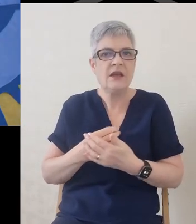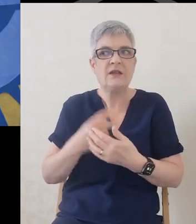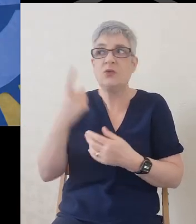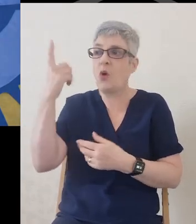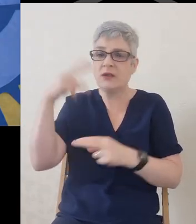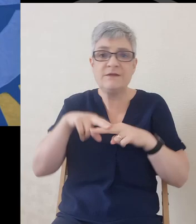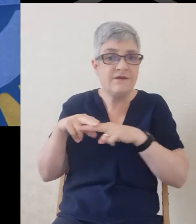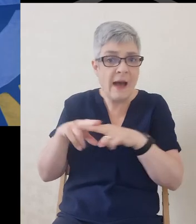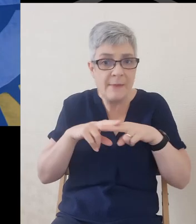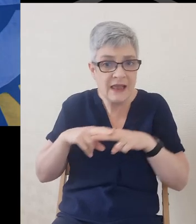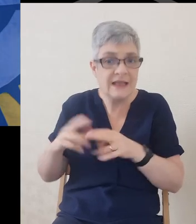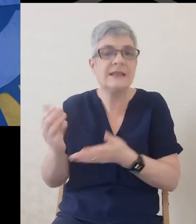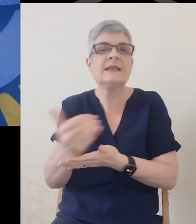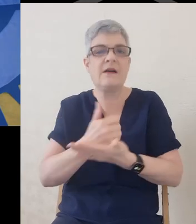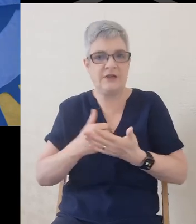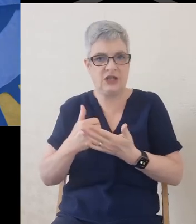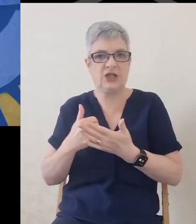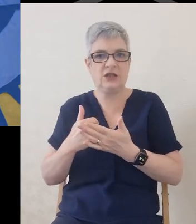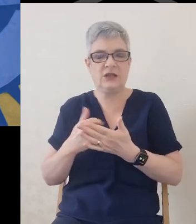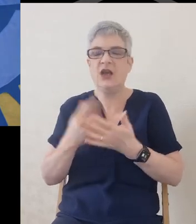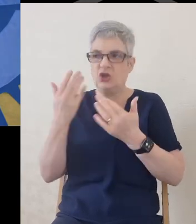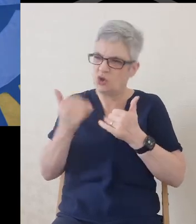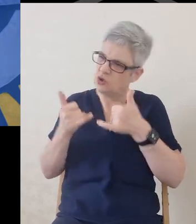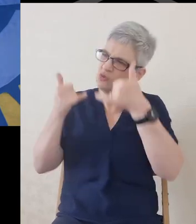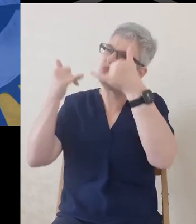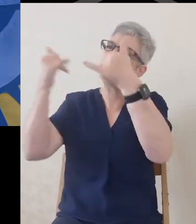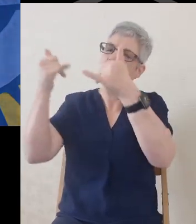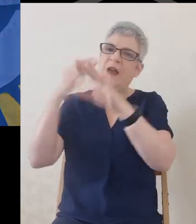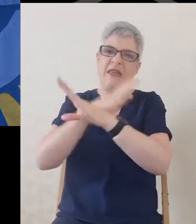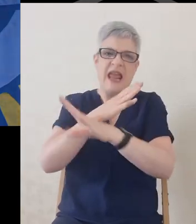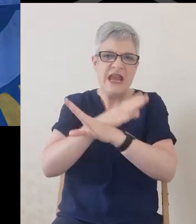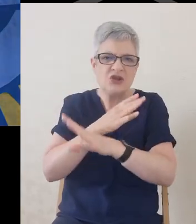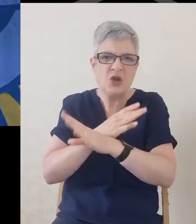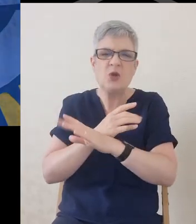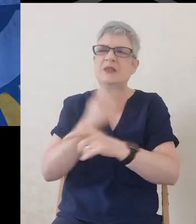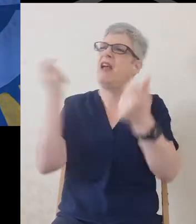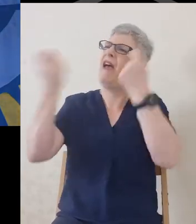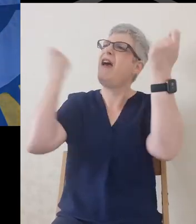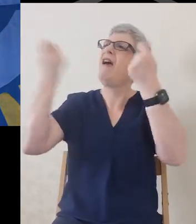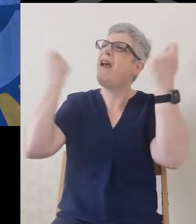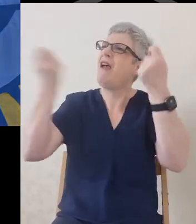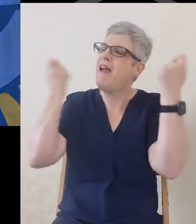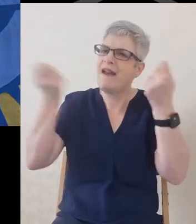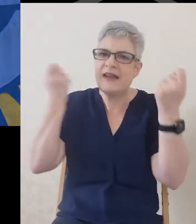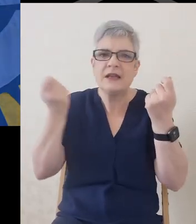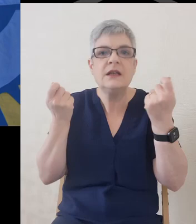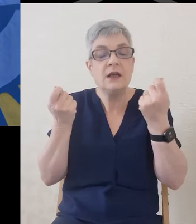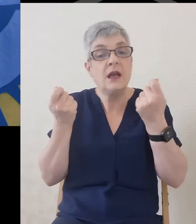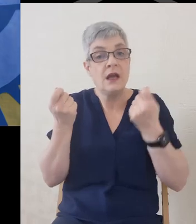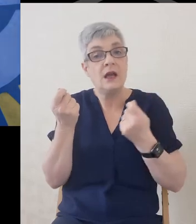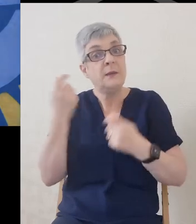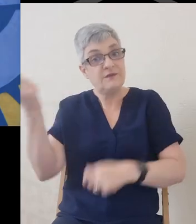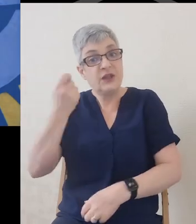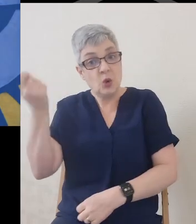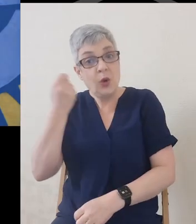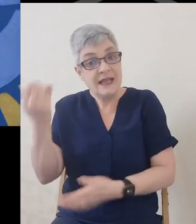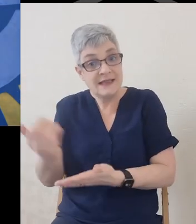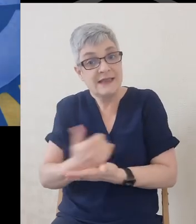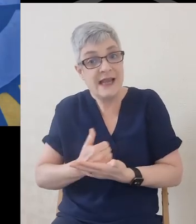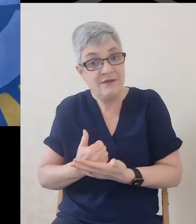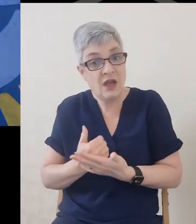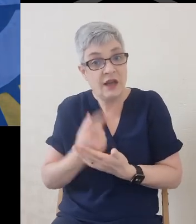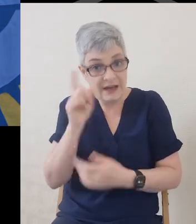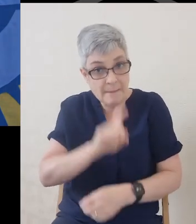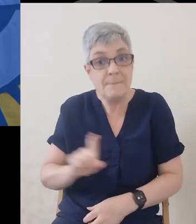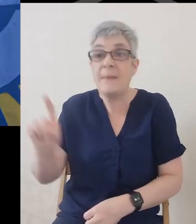Jesus could hold that up in a sense as the angels cheered and rejoiced. He returned as a victorious Saviour.